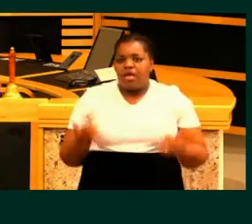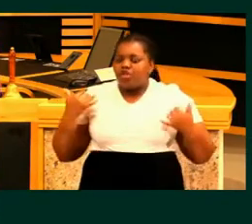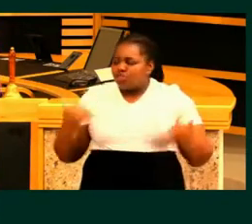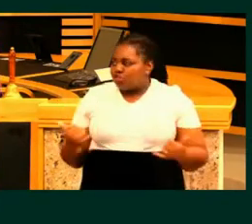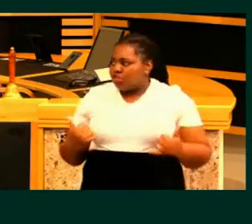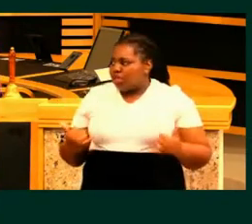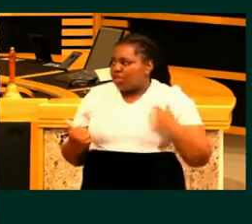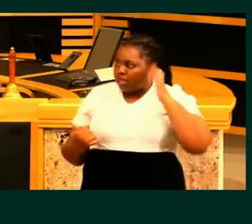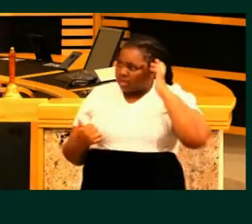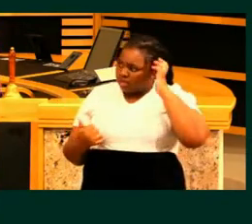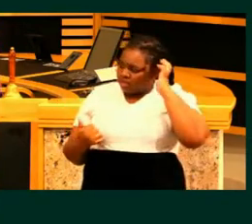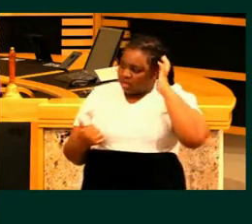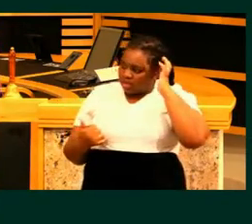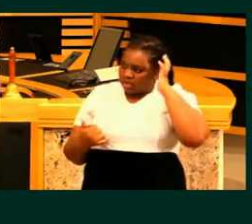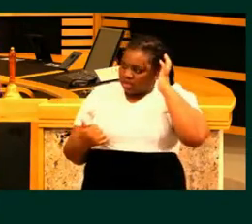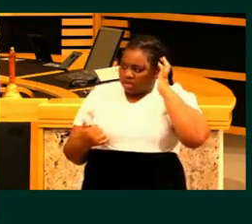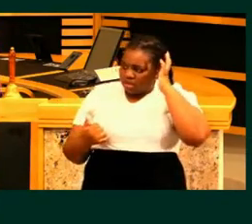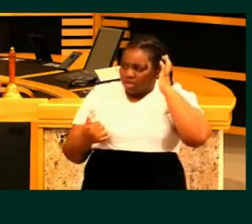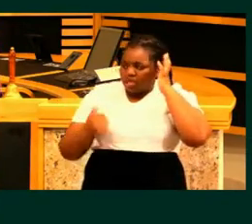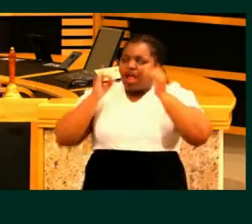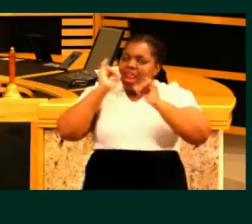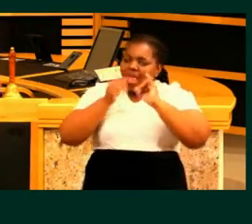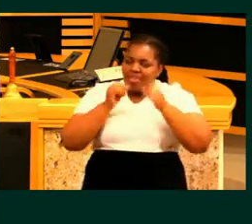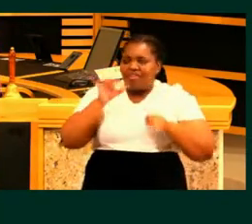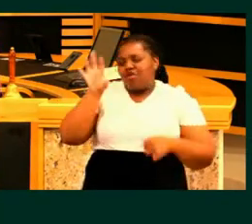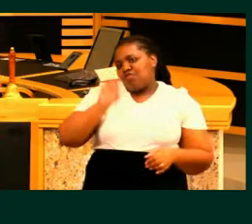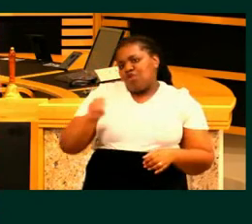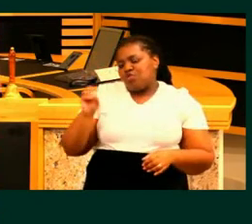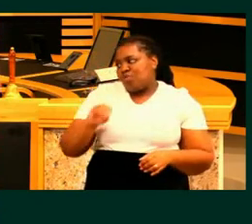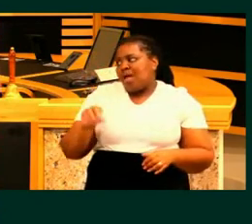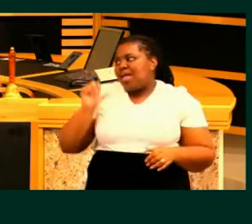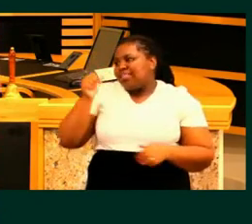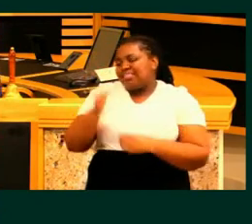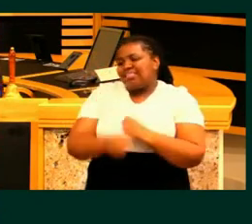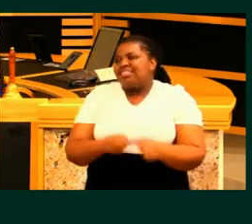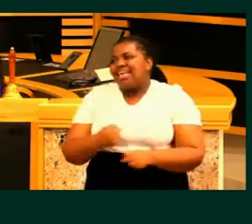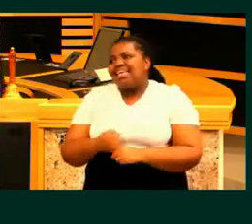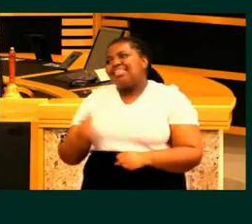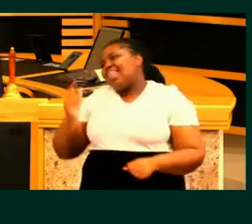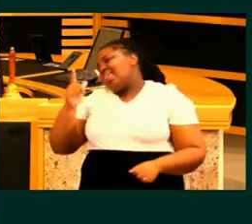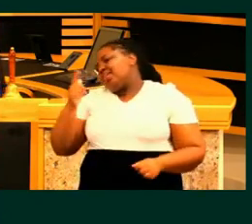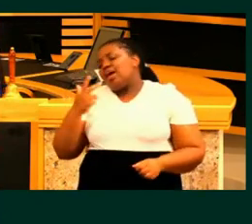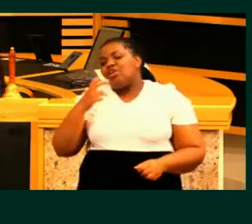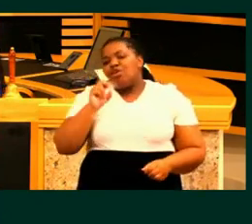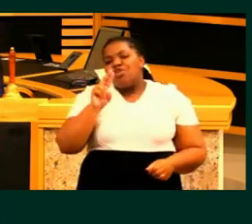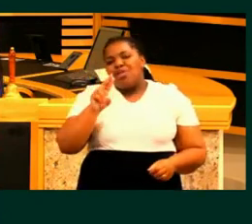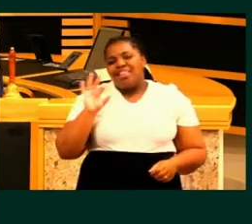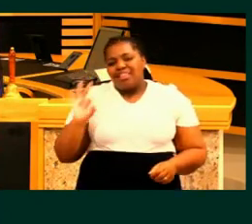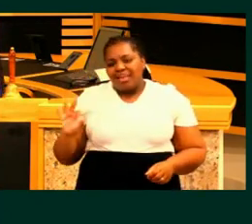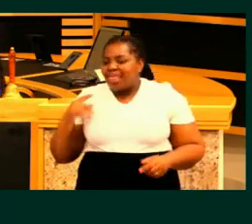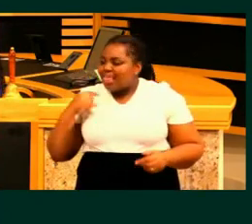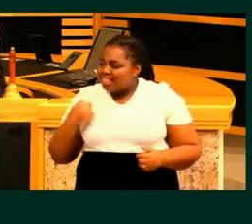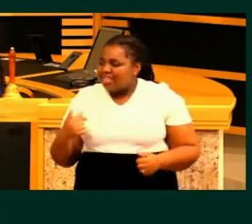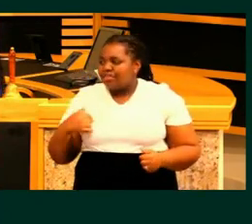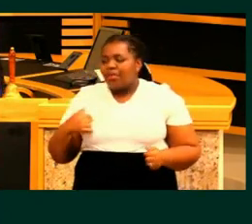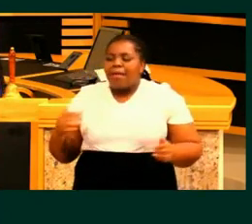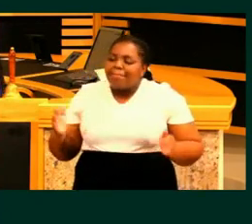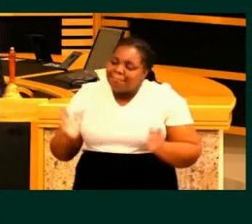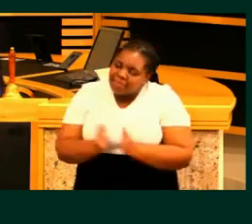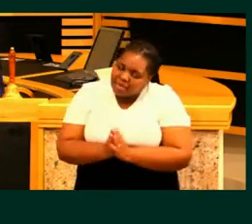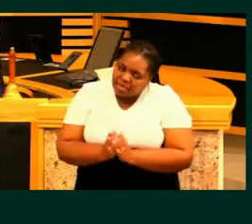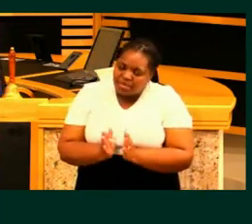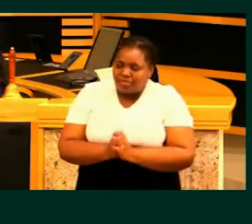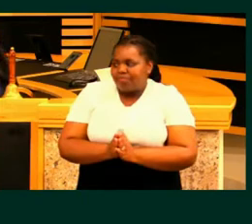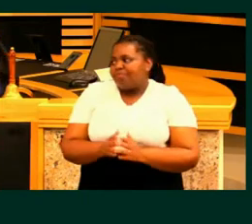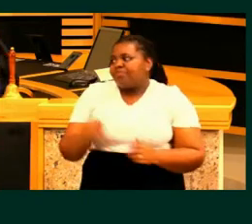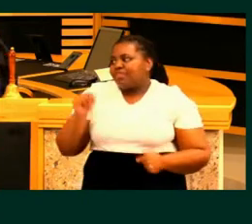today on the 11th of October 6 years later 2023 this is my plea uh